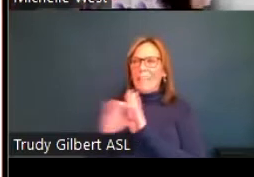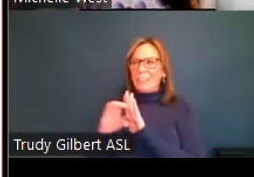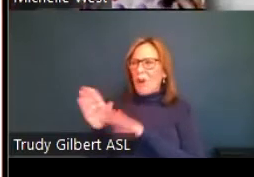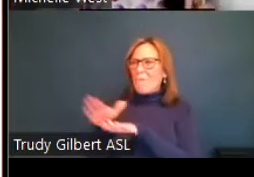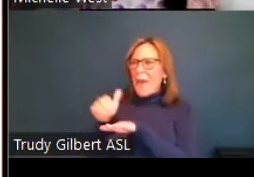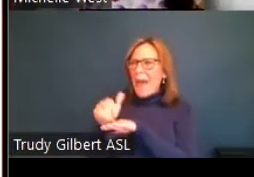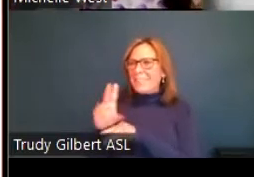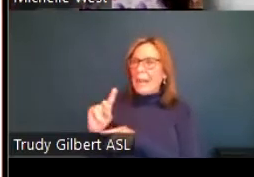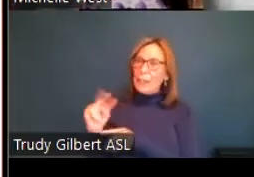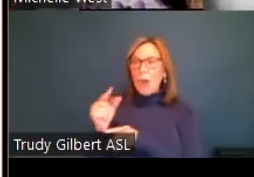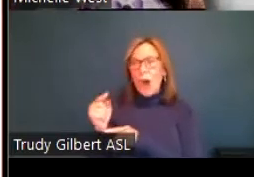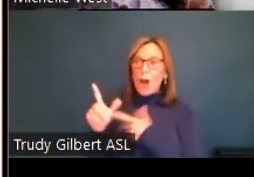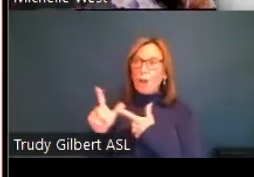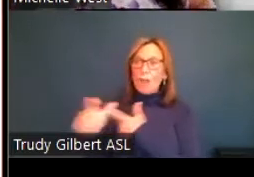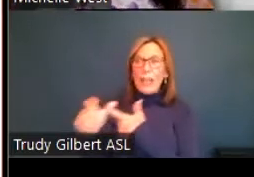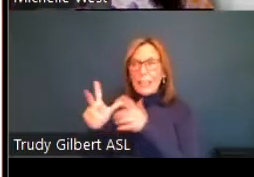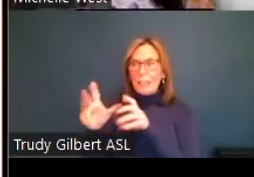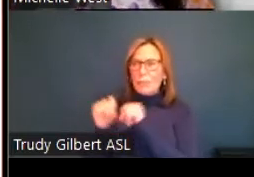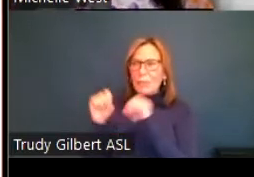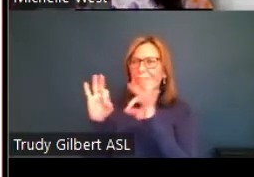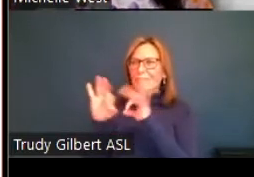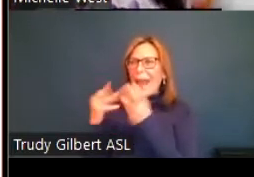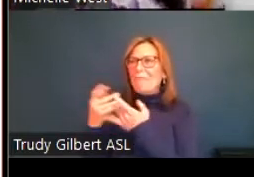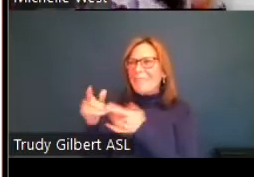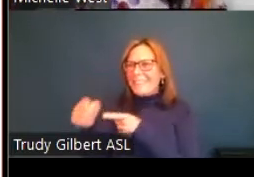wagging tail, something like that. That would tell me better.